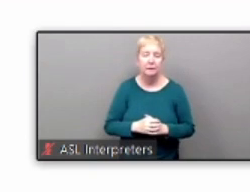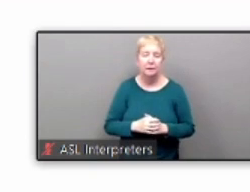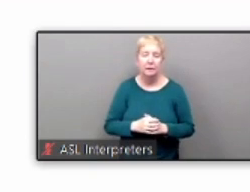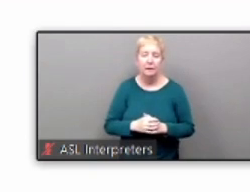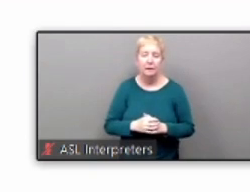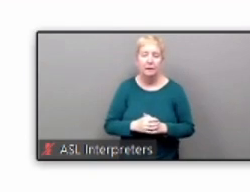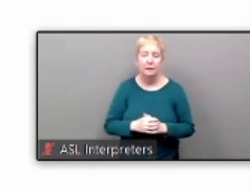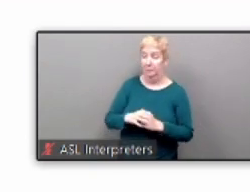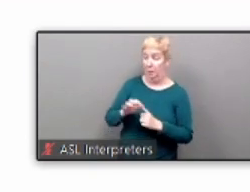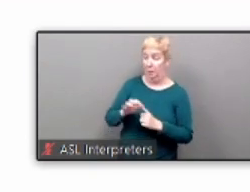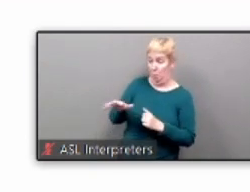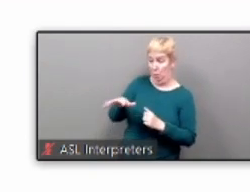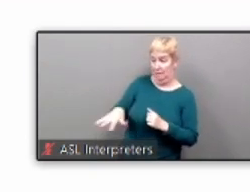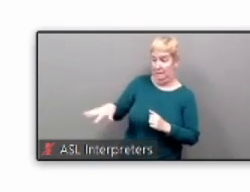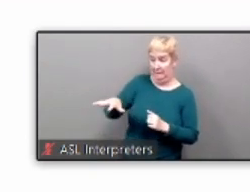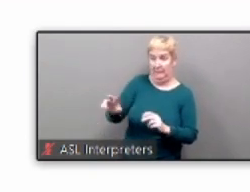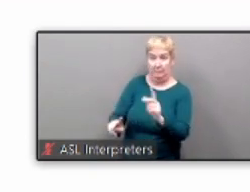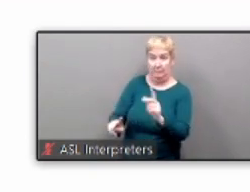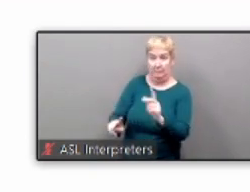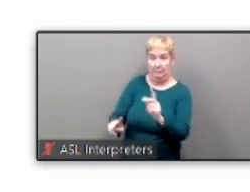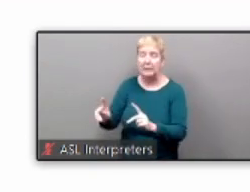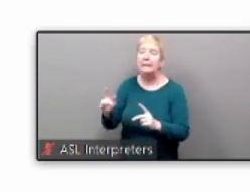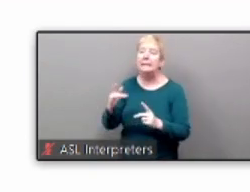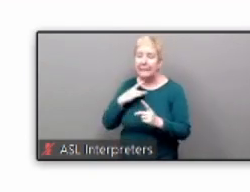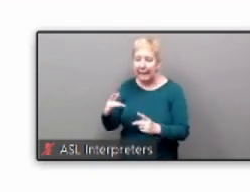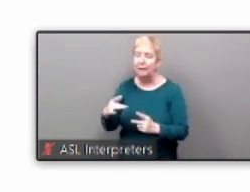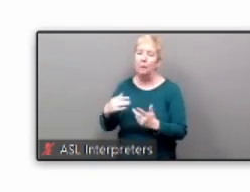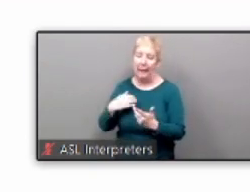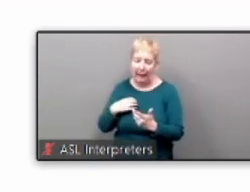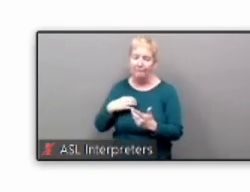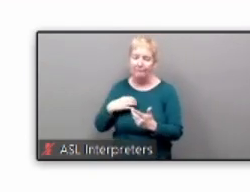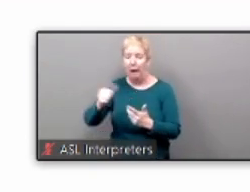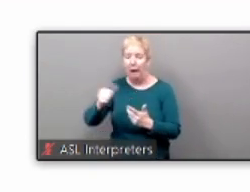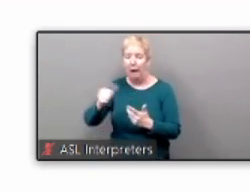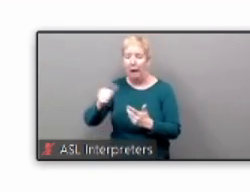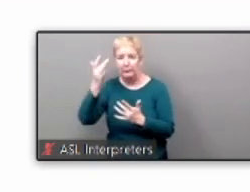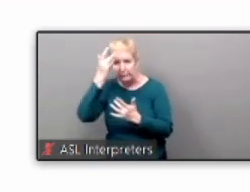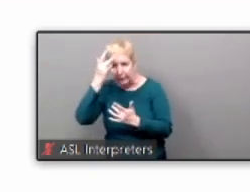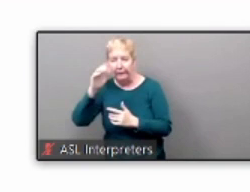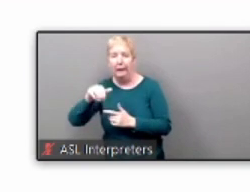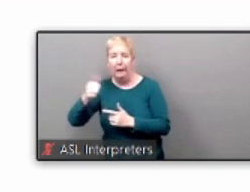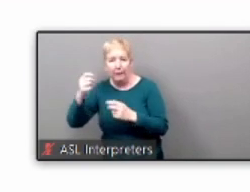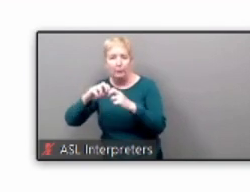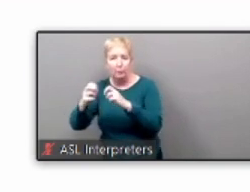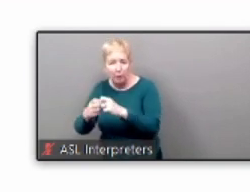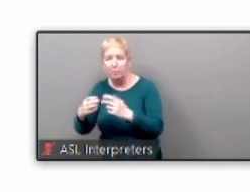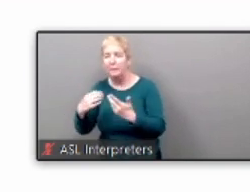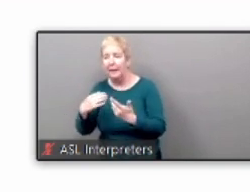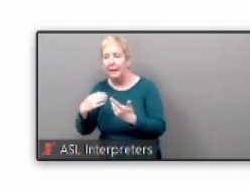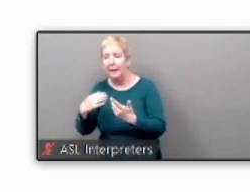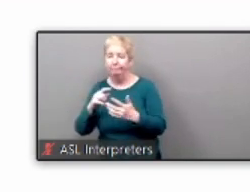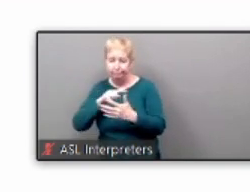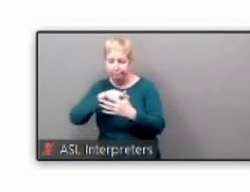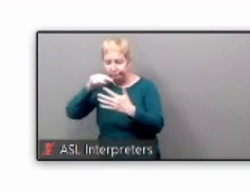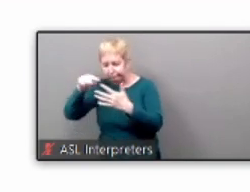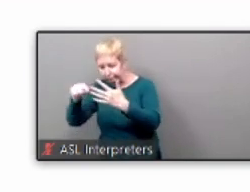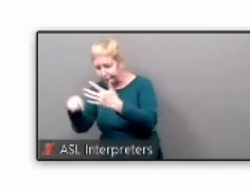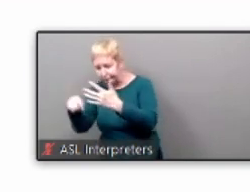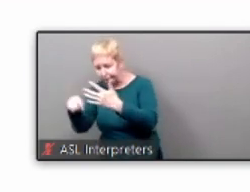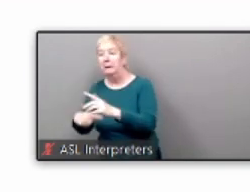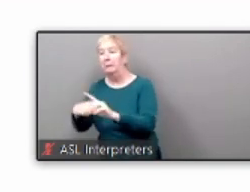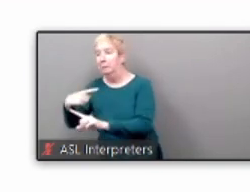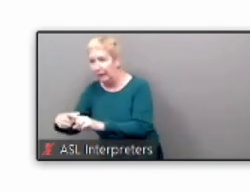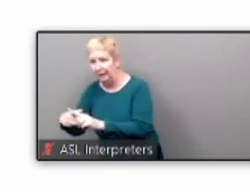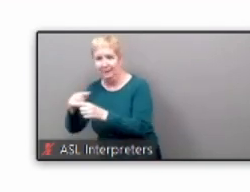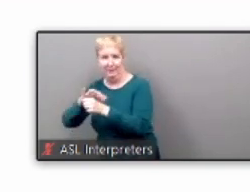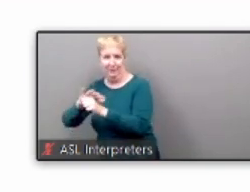these individuals typically have multiple comorbidities or pre-existing conditions and